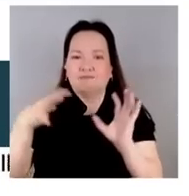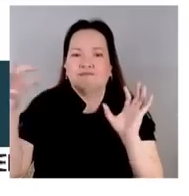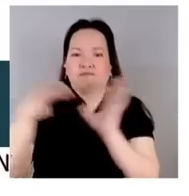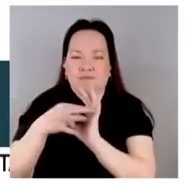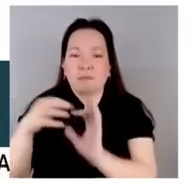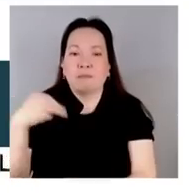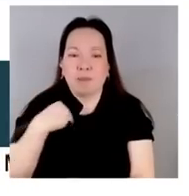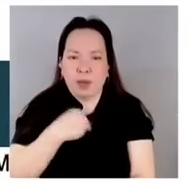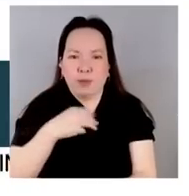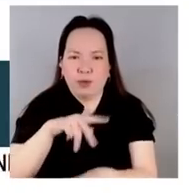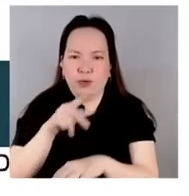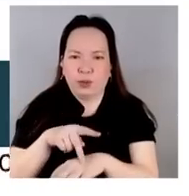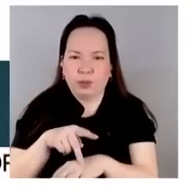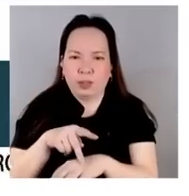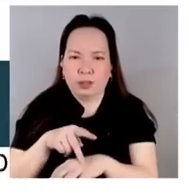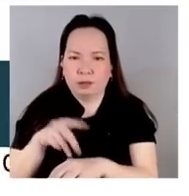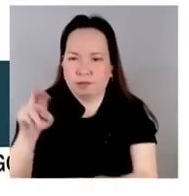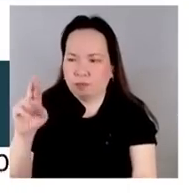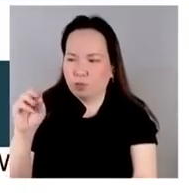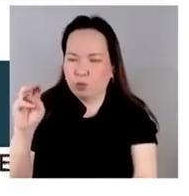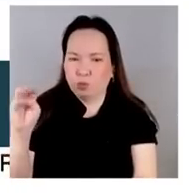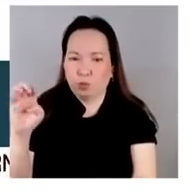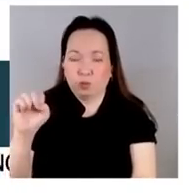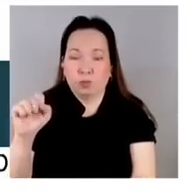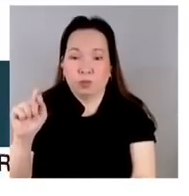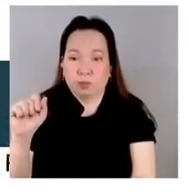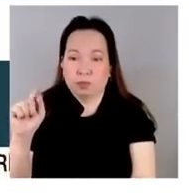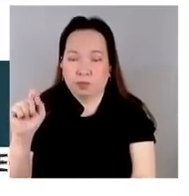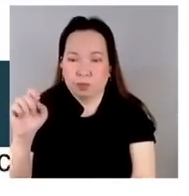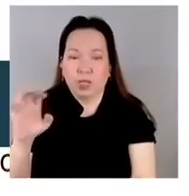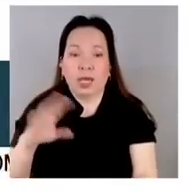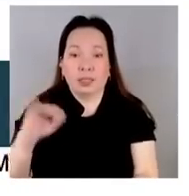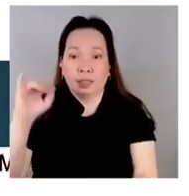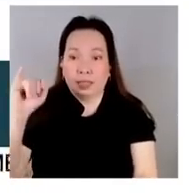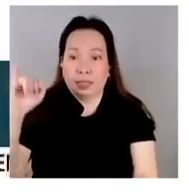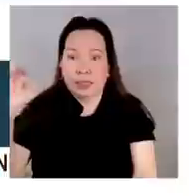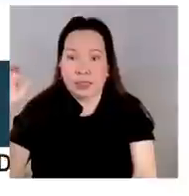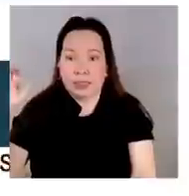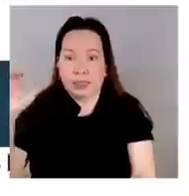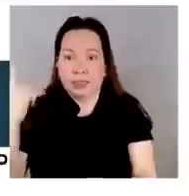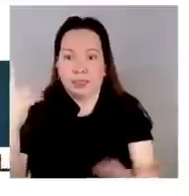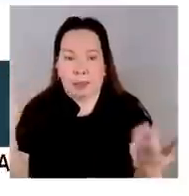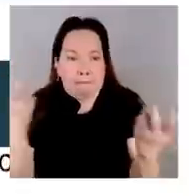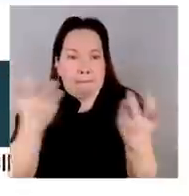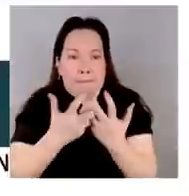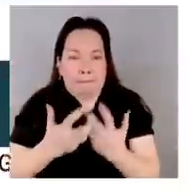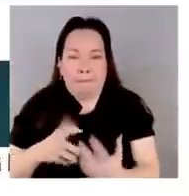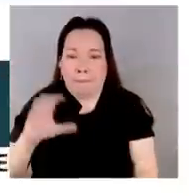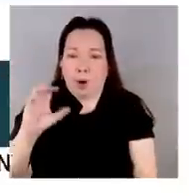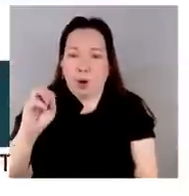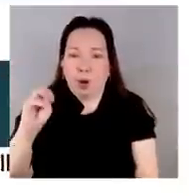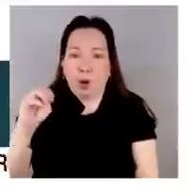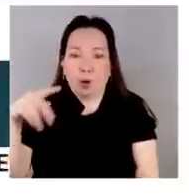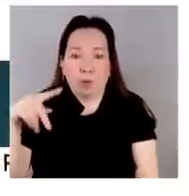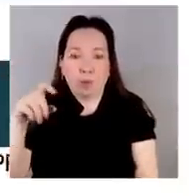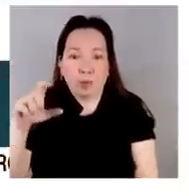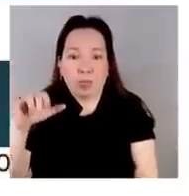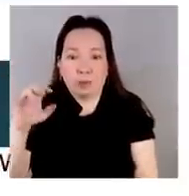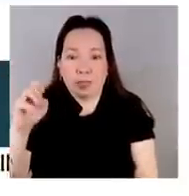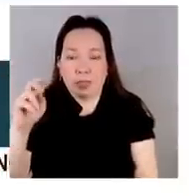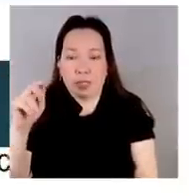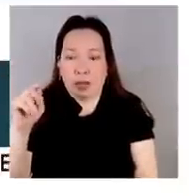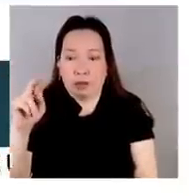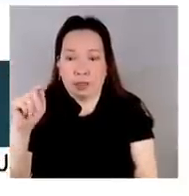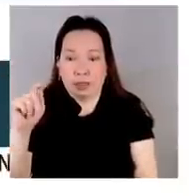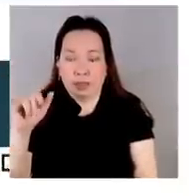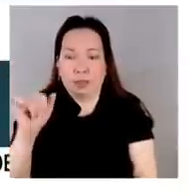member of the Rome Statute. And the ICC has a principle of complementarity. And what that really means is that, you